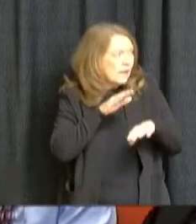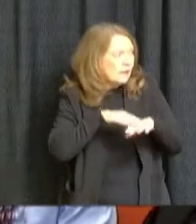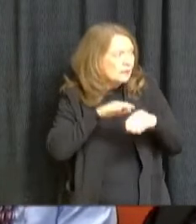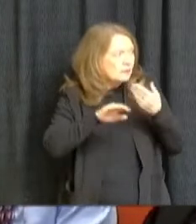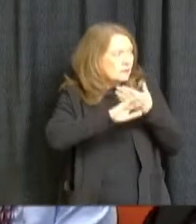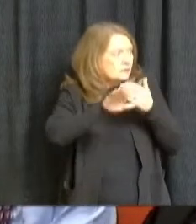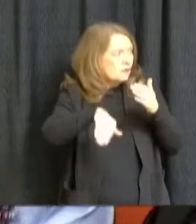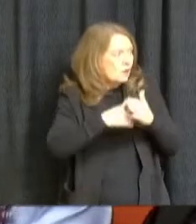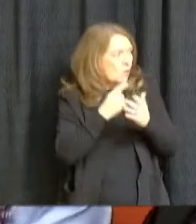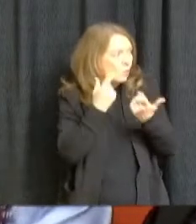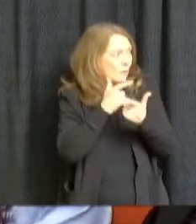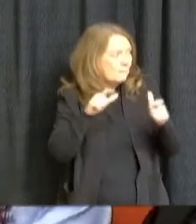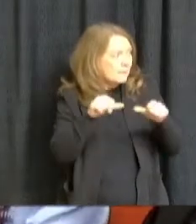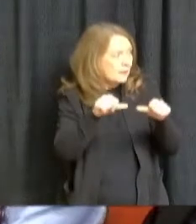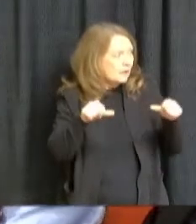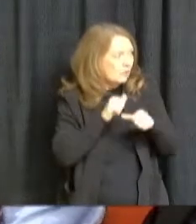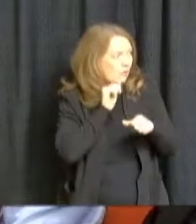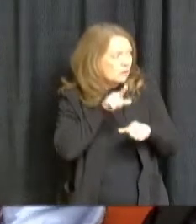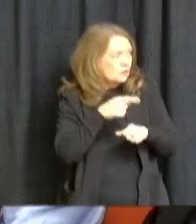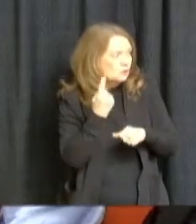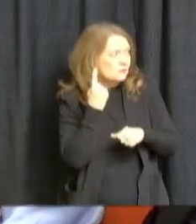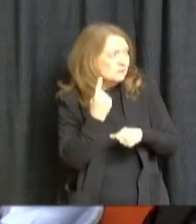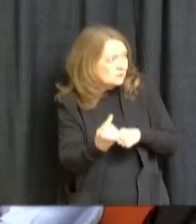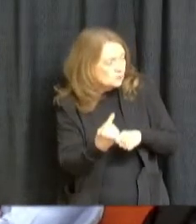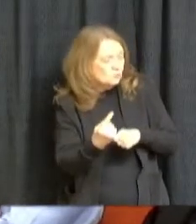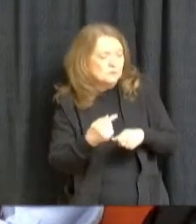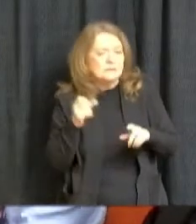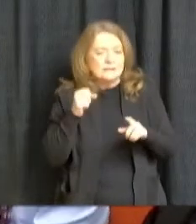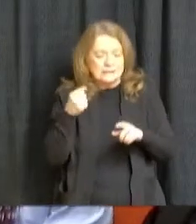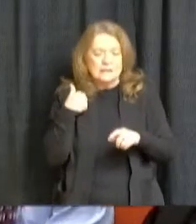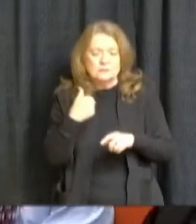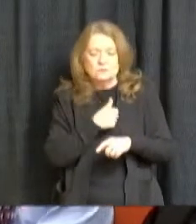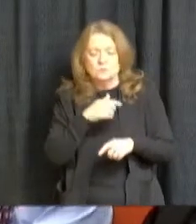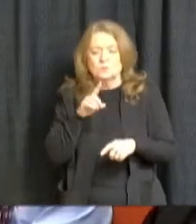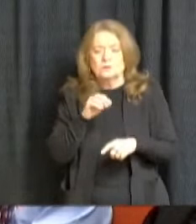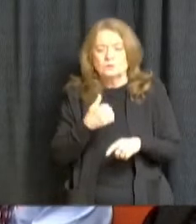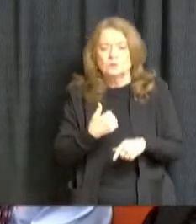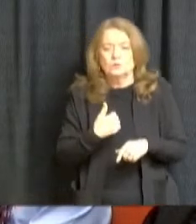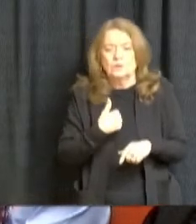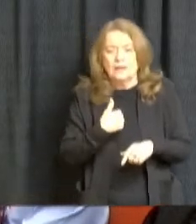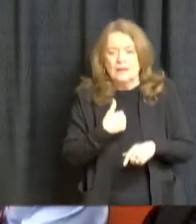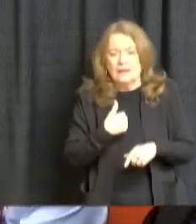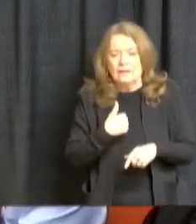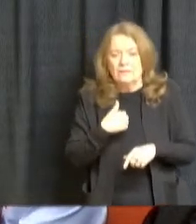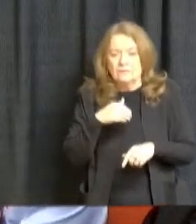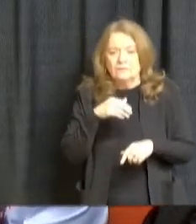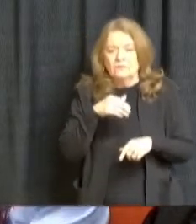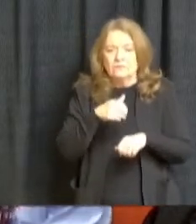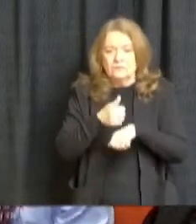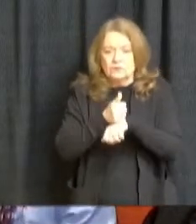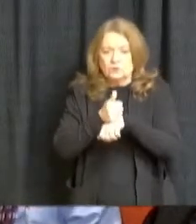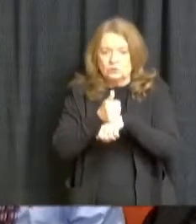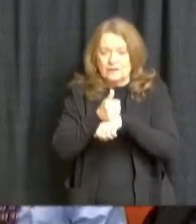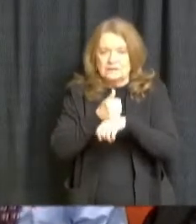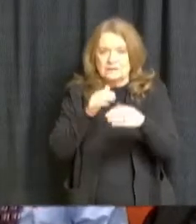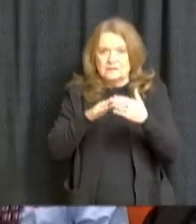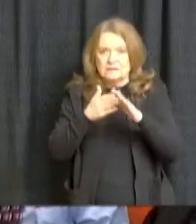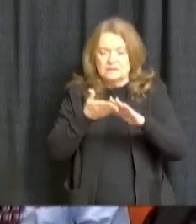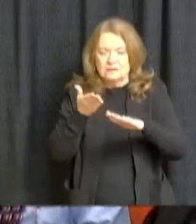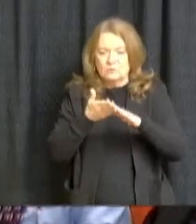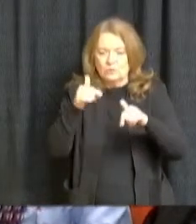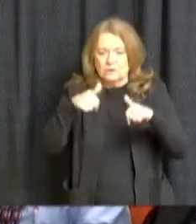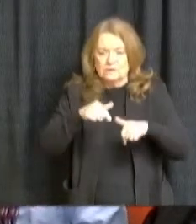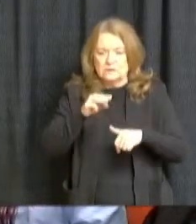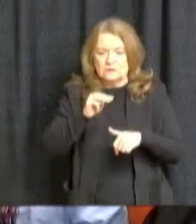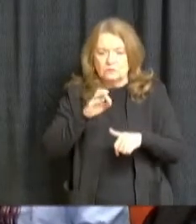all one big, not just this particular one. Yes, So. we do have we have the transit that the city operates here in Montgomery County